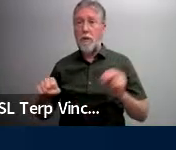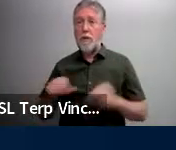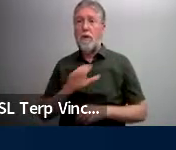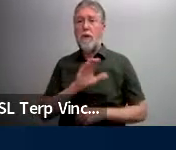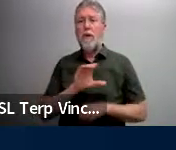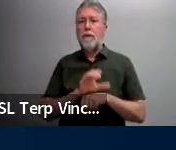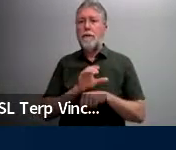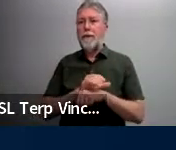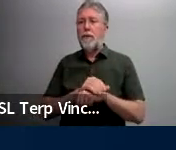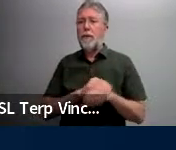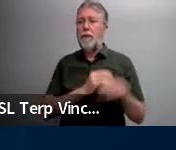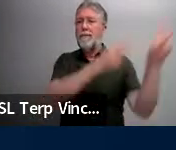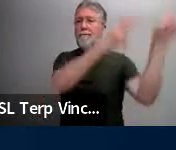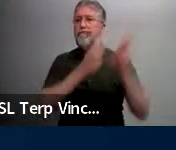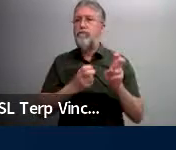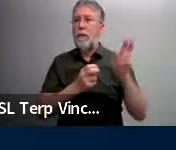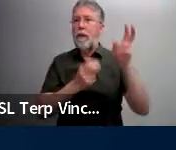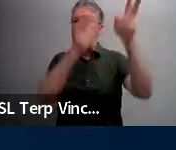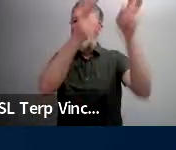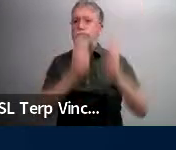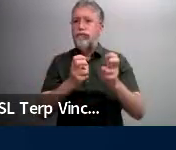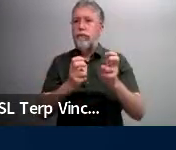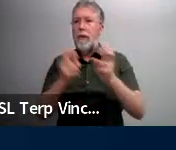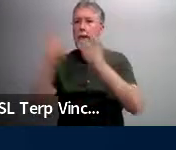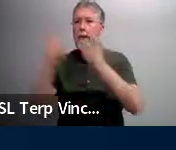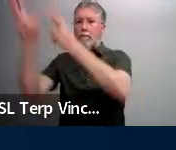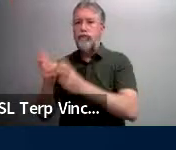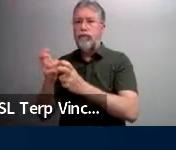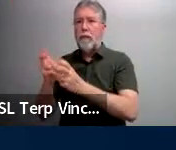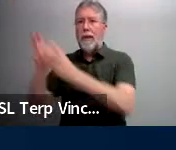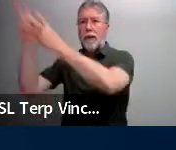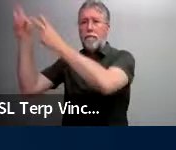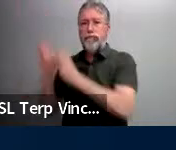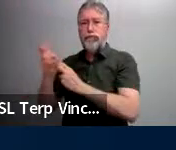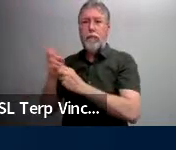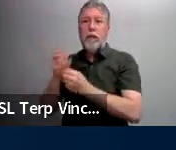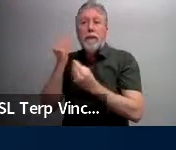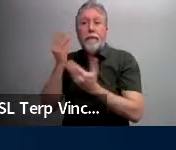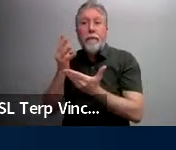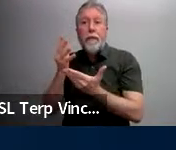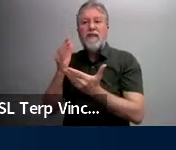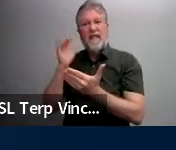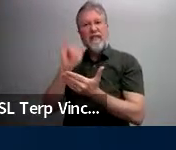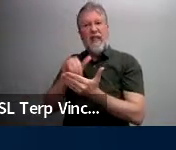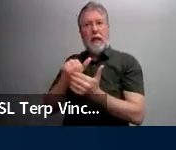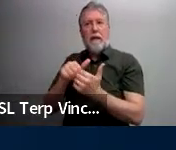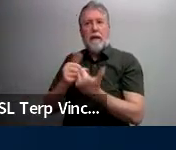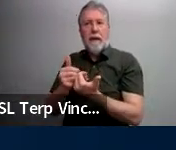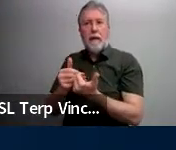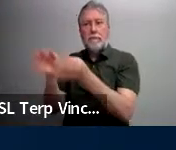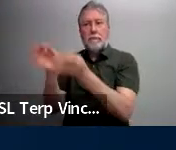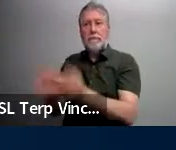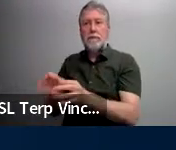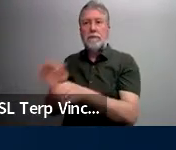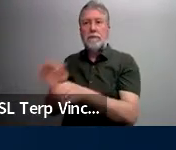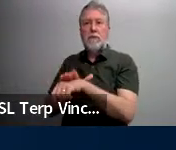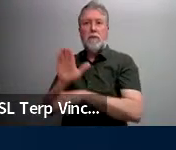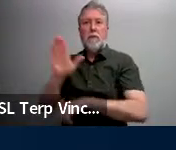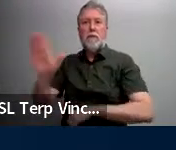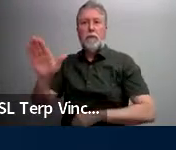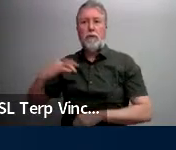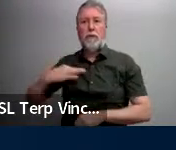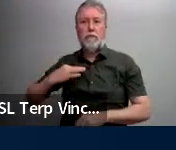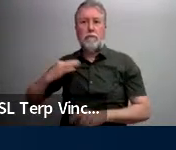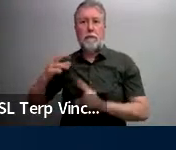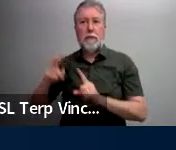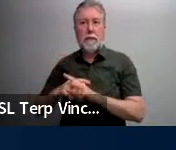source information to aid in those determinations. So we're really seeing that